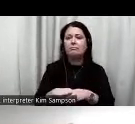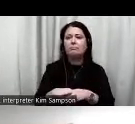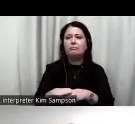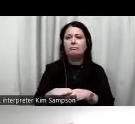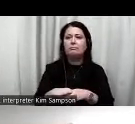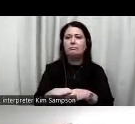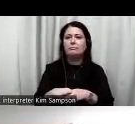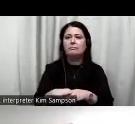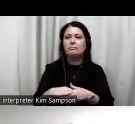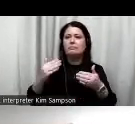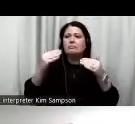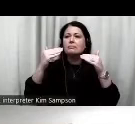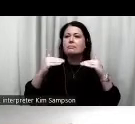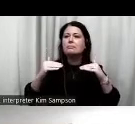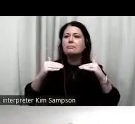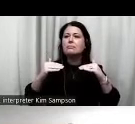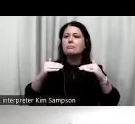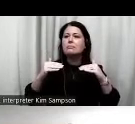We have